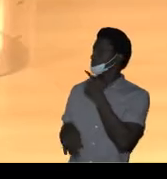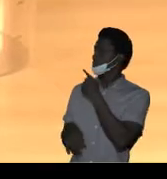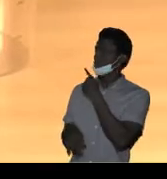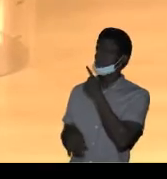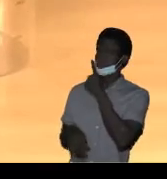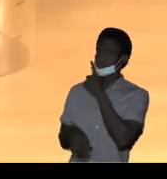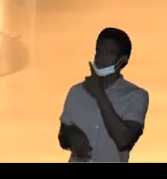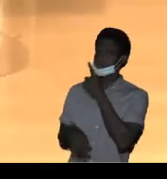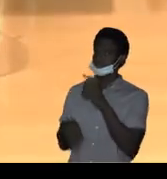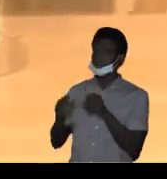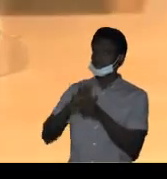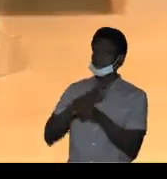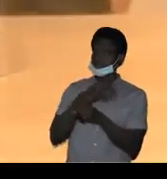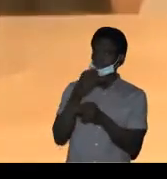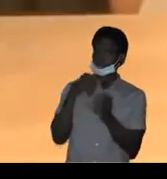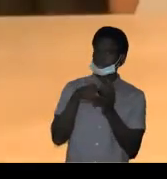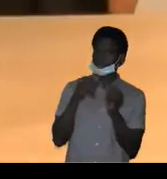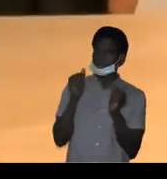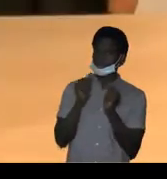diameter.